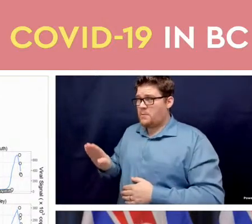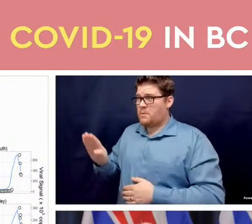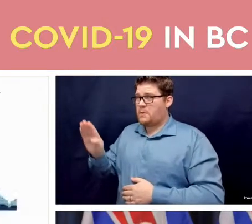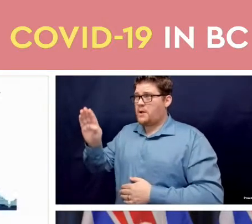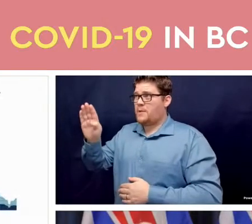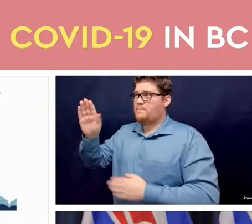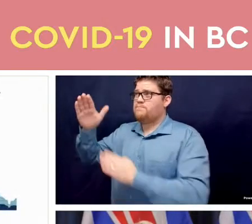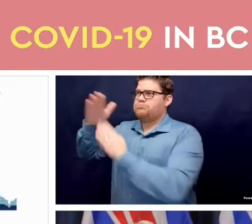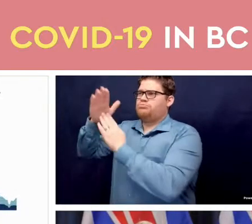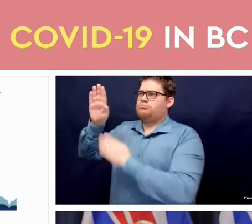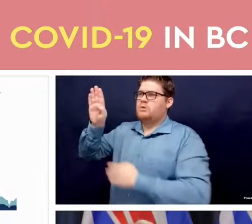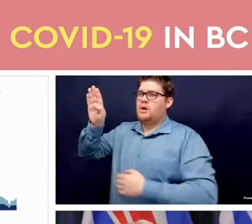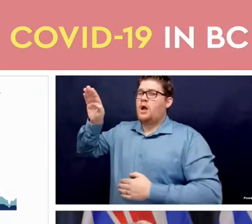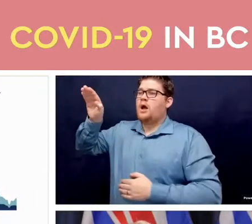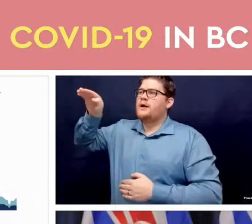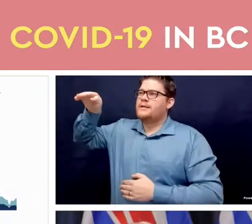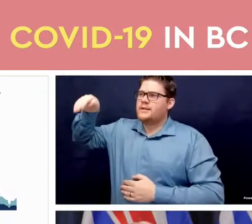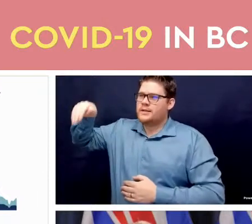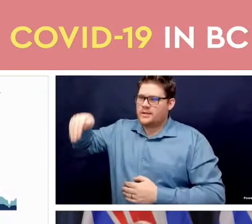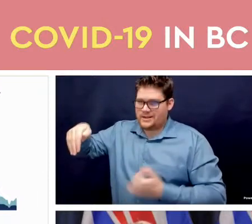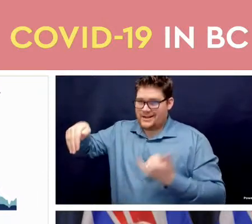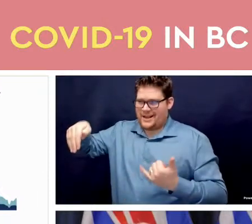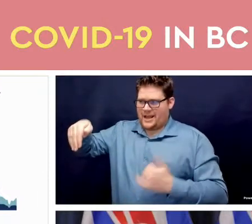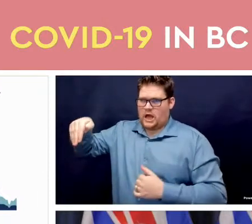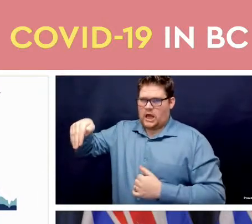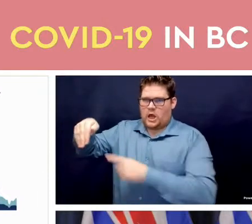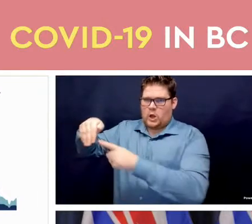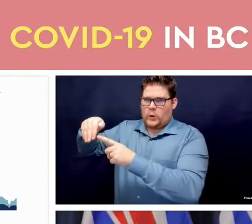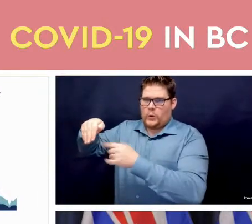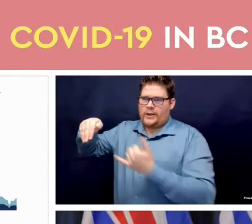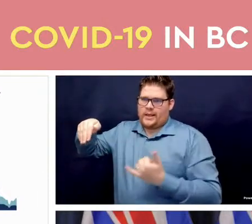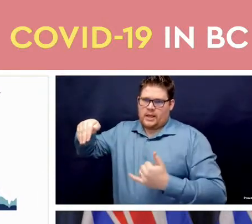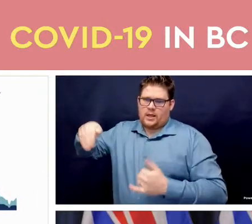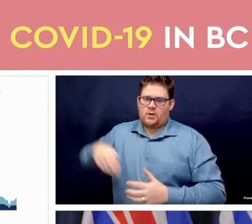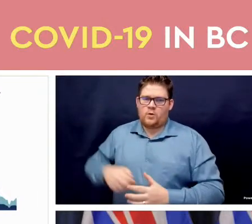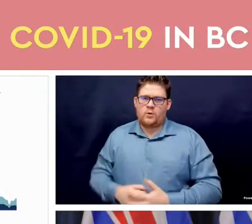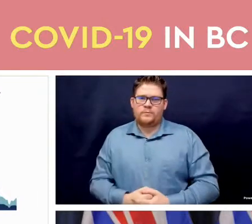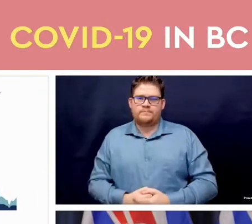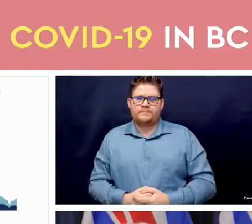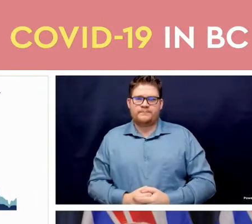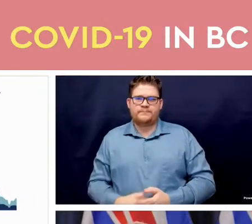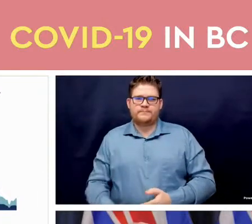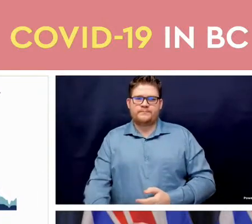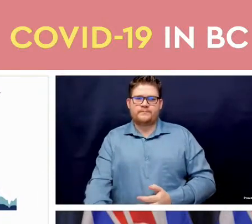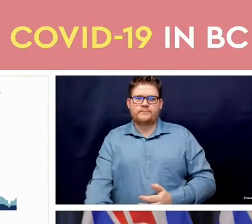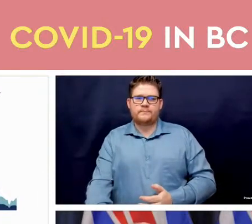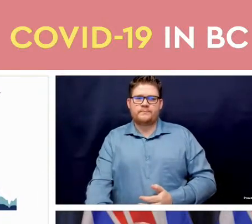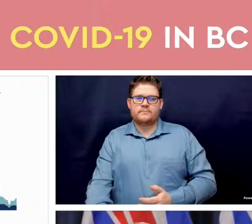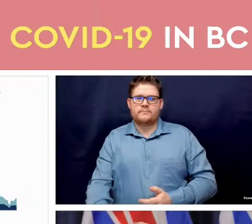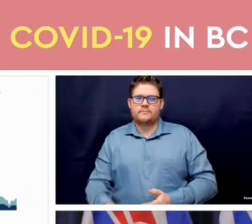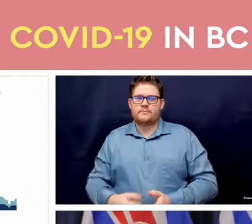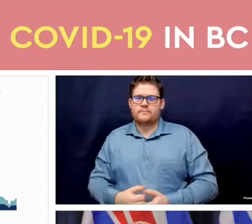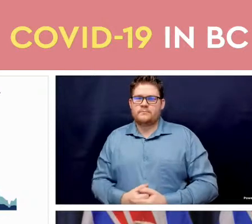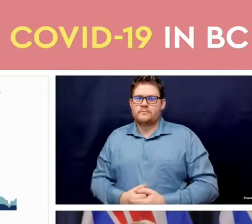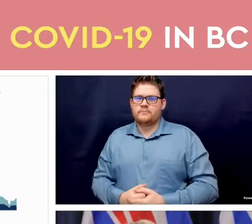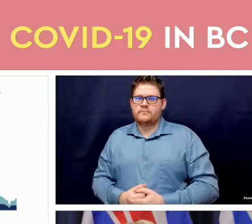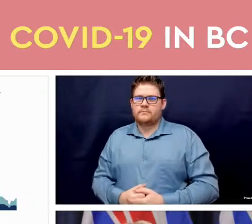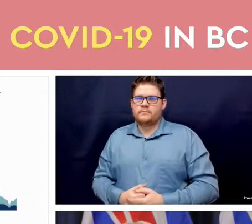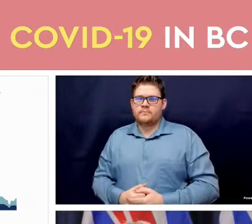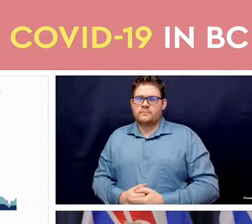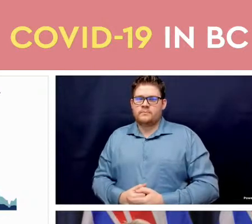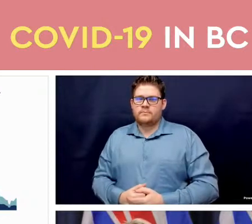really important things is the impact on our hospital system. Over time, we've also always been looking at